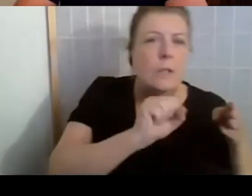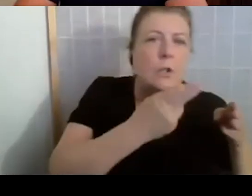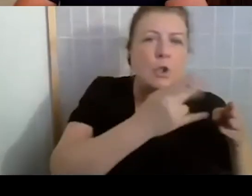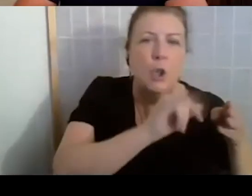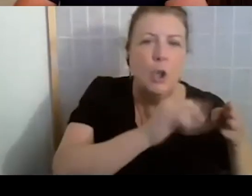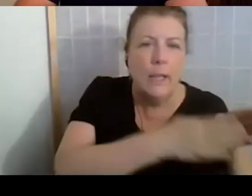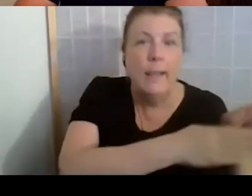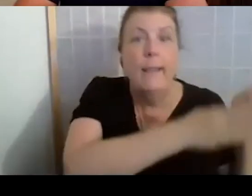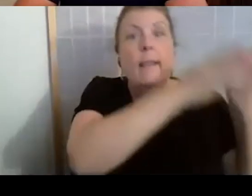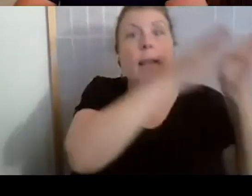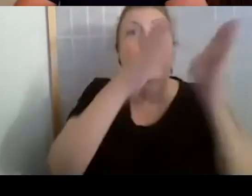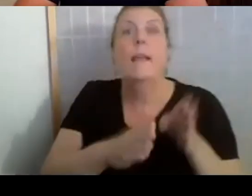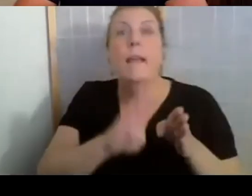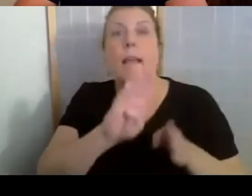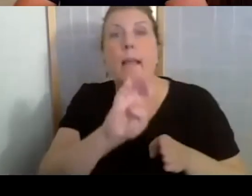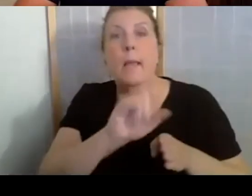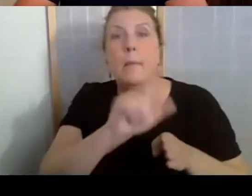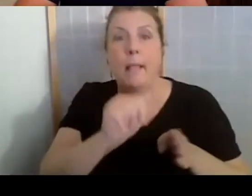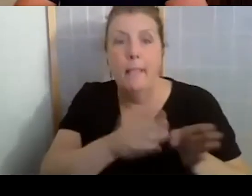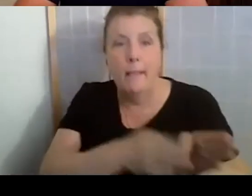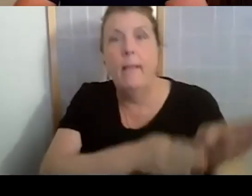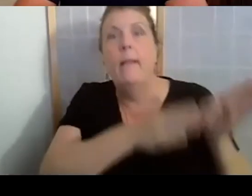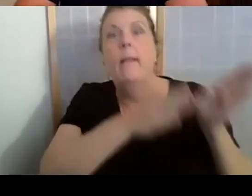Gloria, Jill, you know.